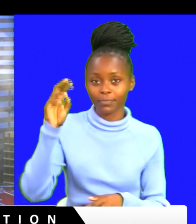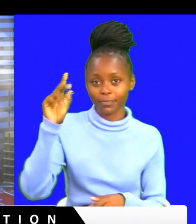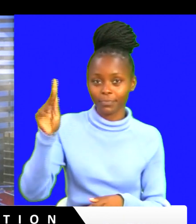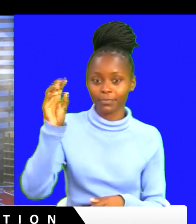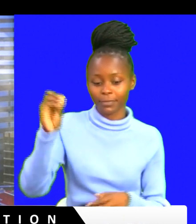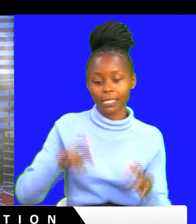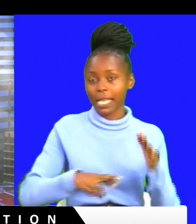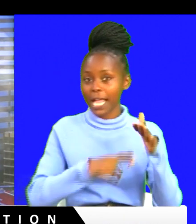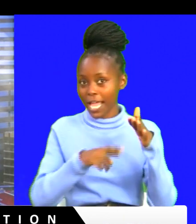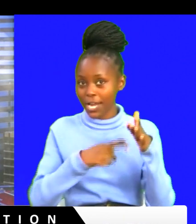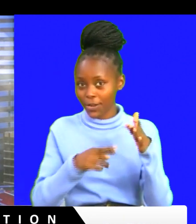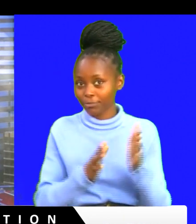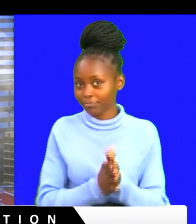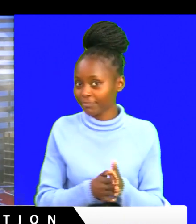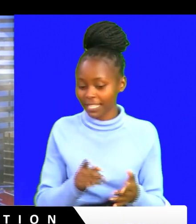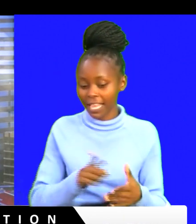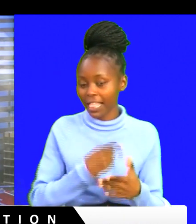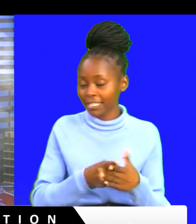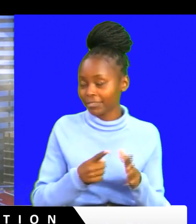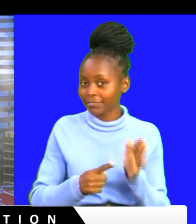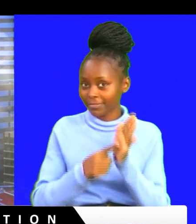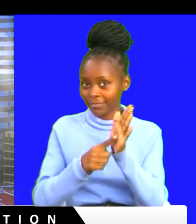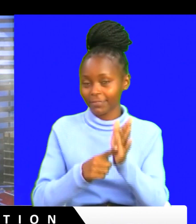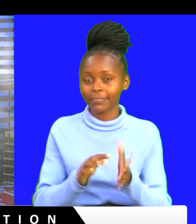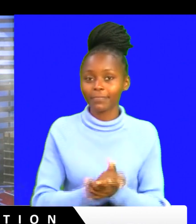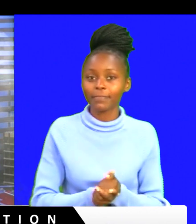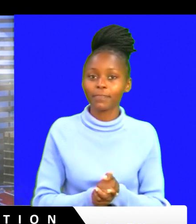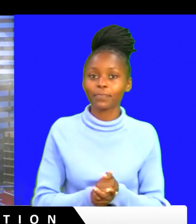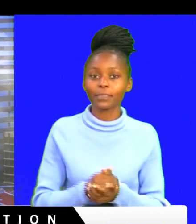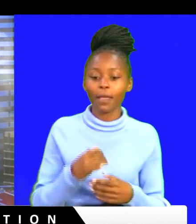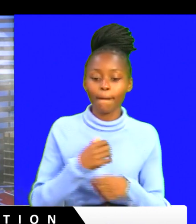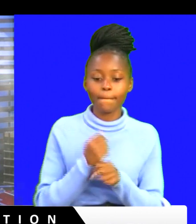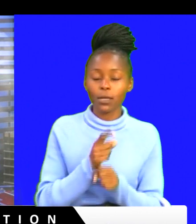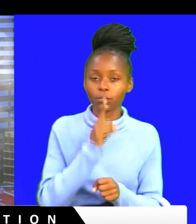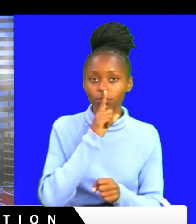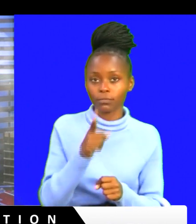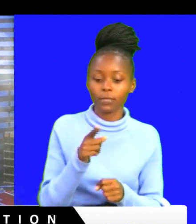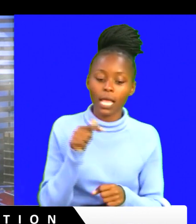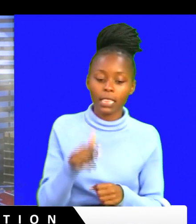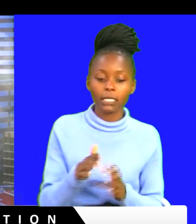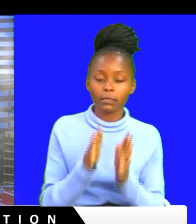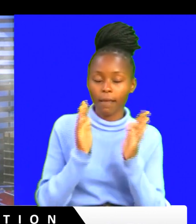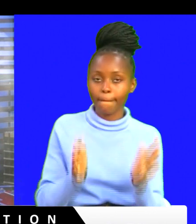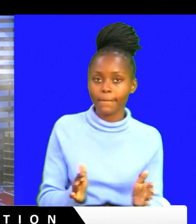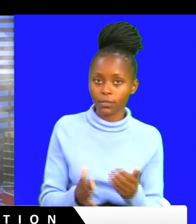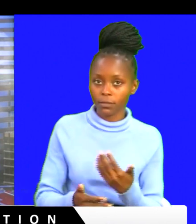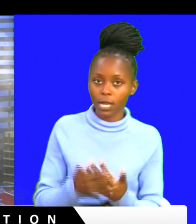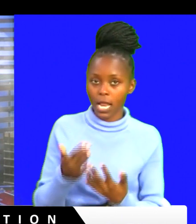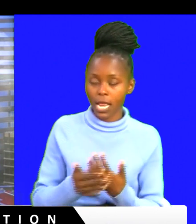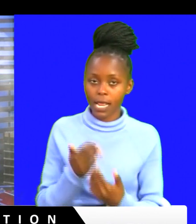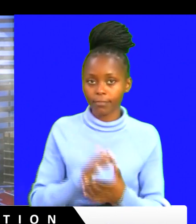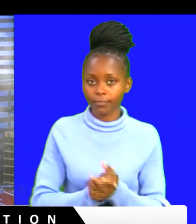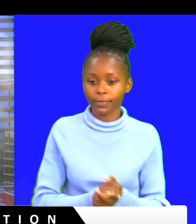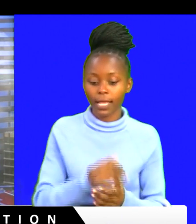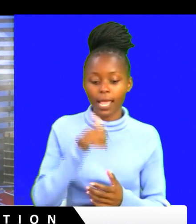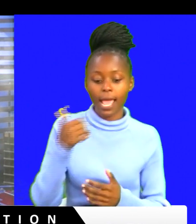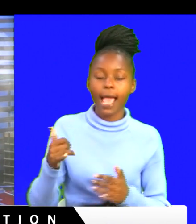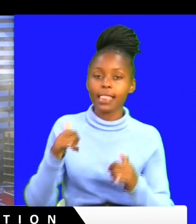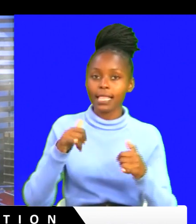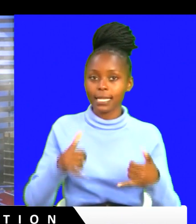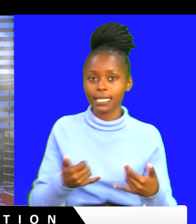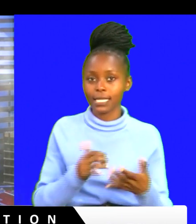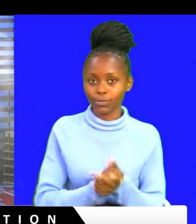we appreciate the effort that you have put to actually make sure this person has been taken care of. So on other news, without